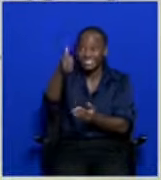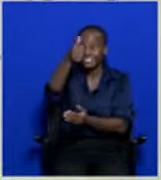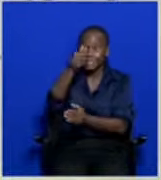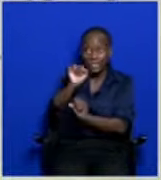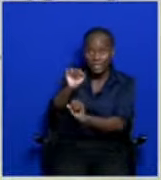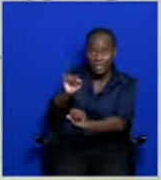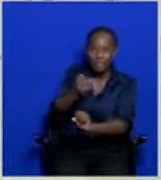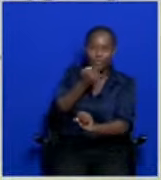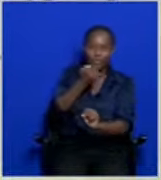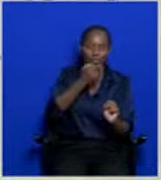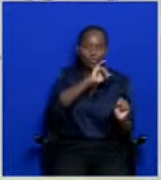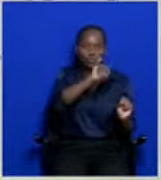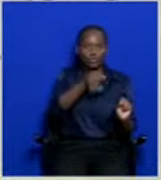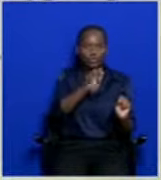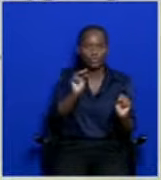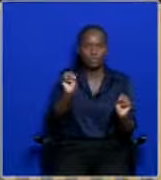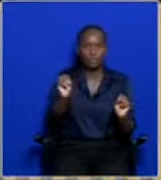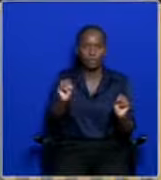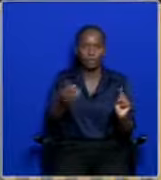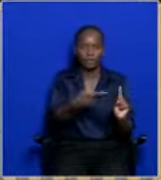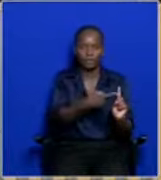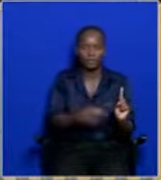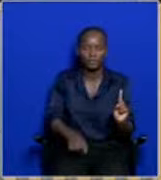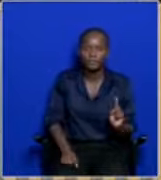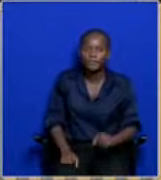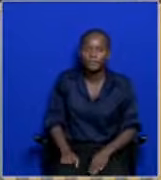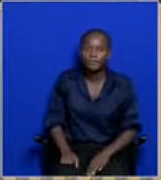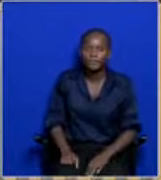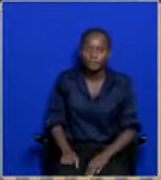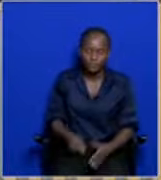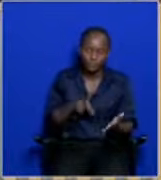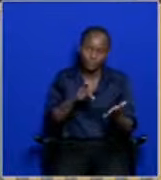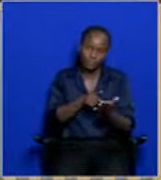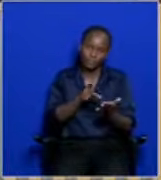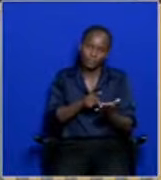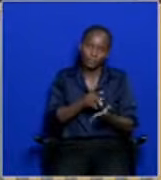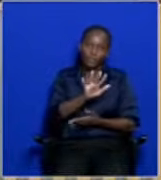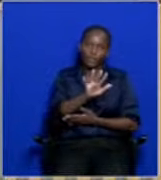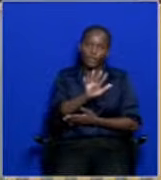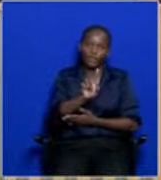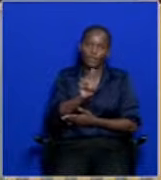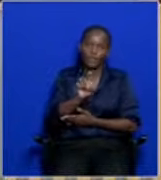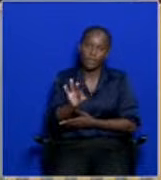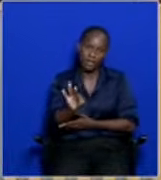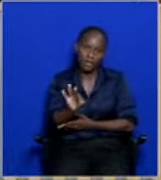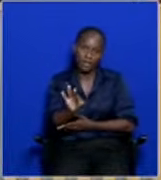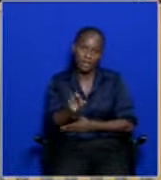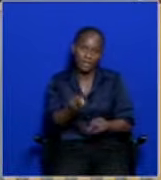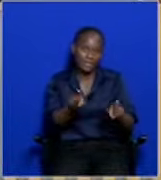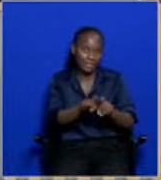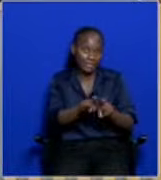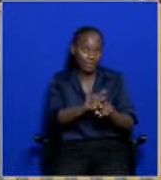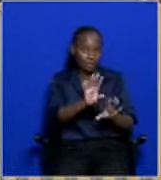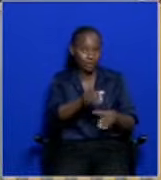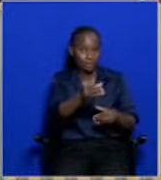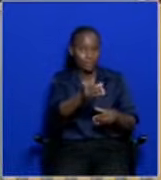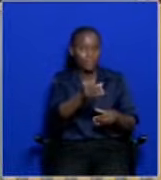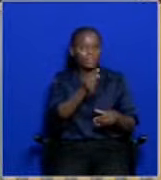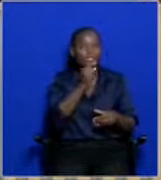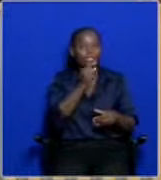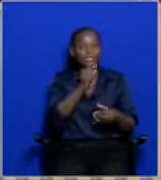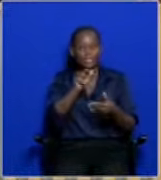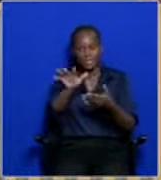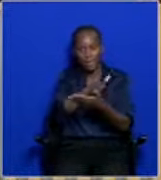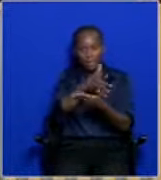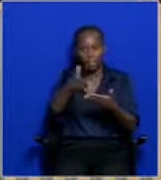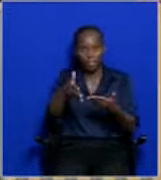page 513 of the same document, overleaf, the same names are repeated in the table under item